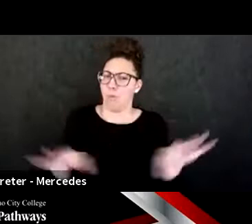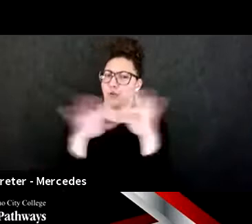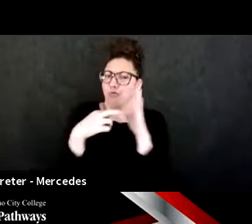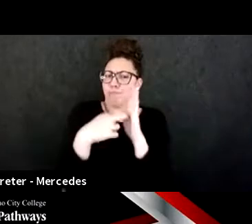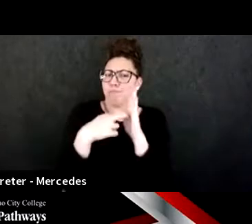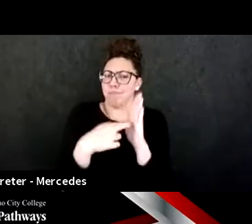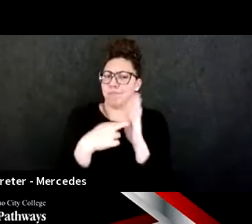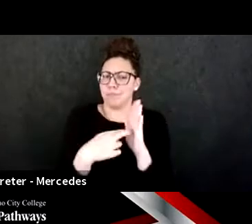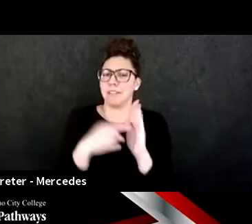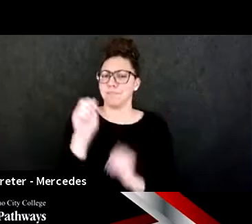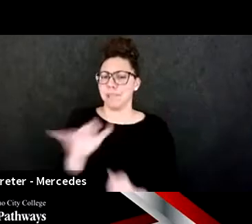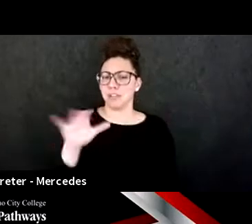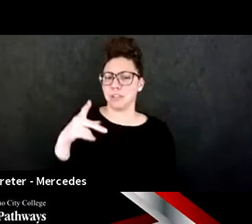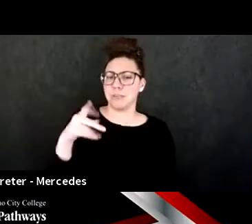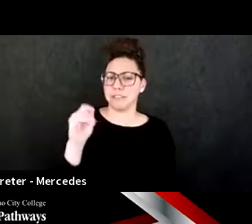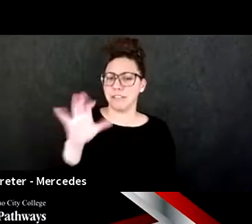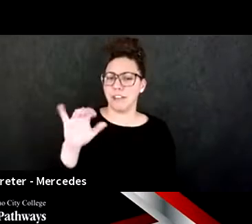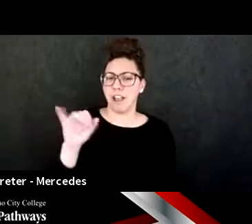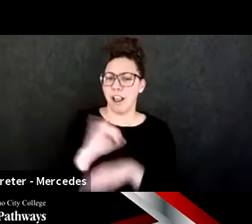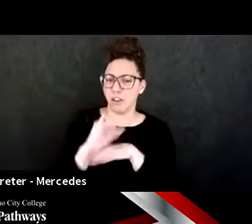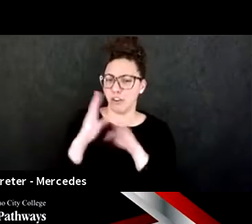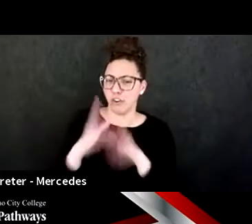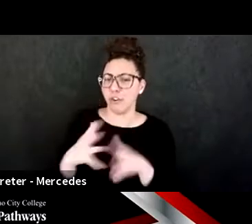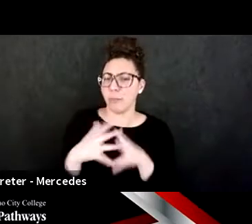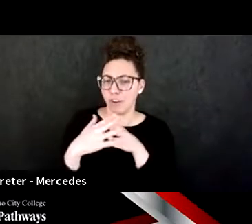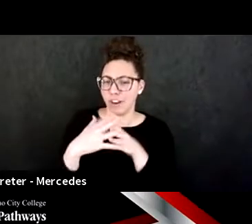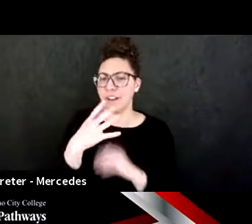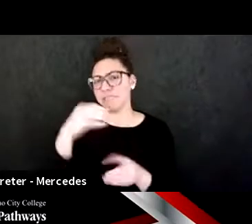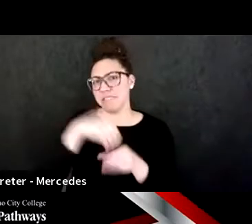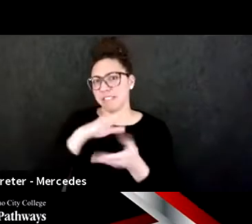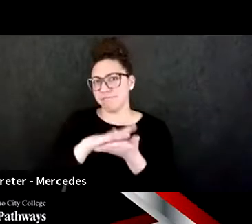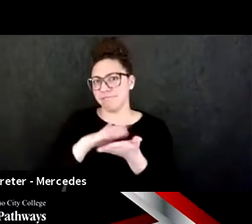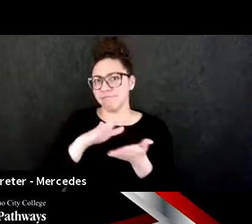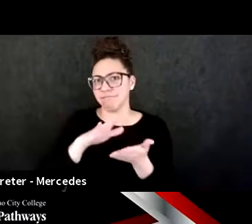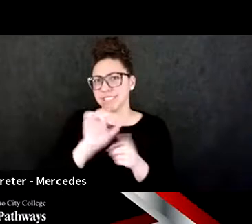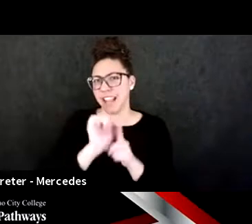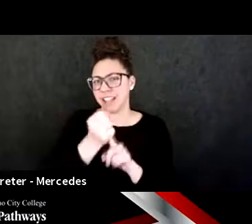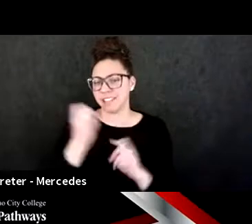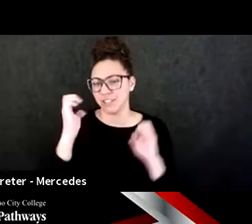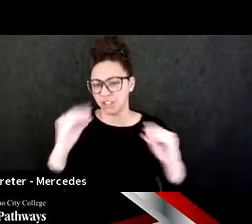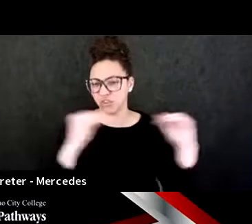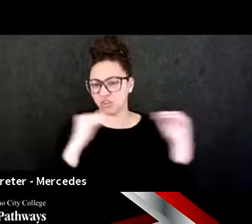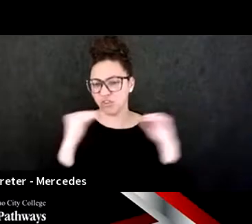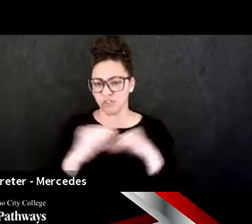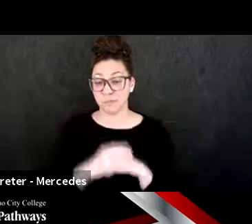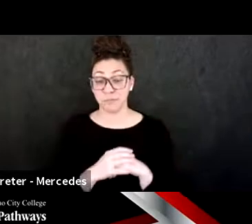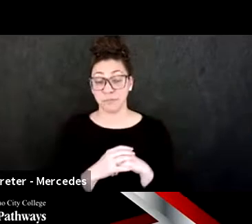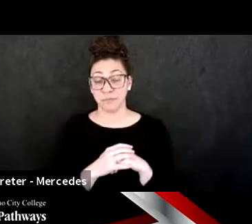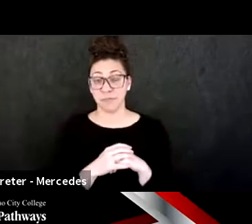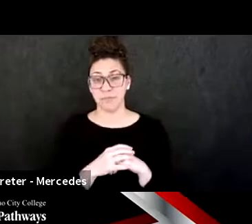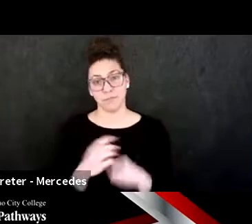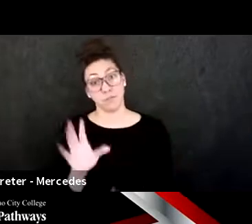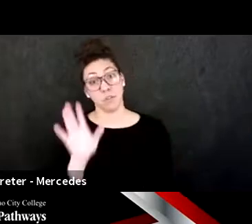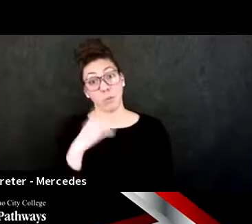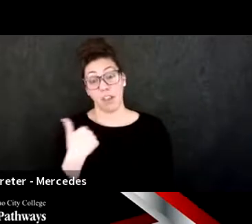In regards to representation, specifically here at State Center Community College, we have less than 4%